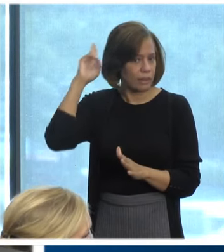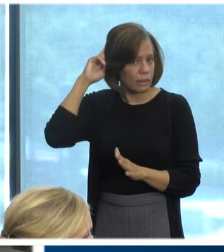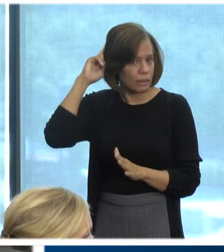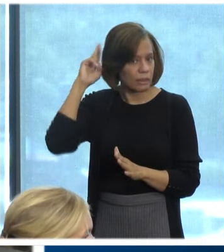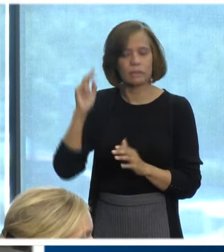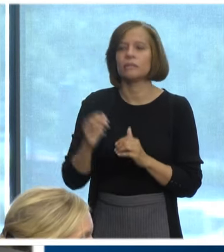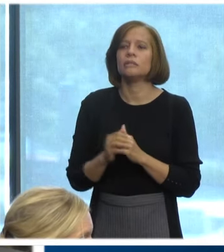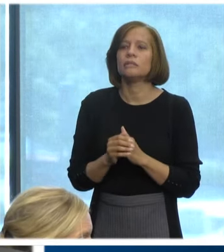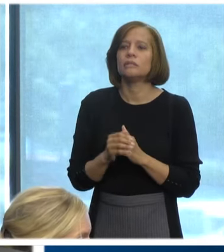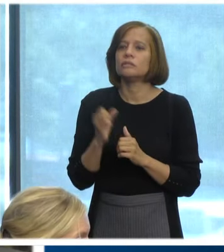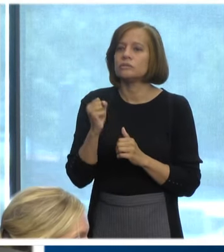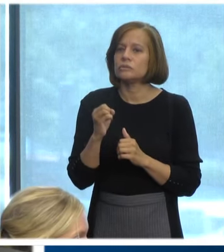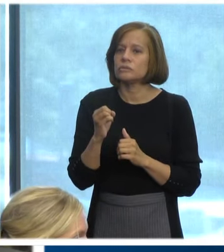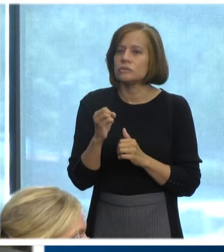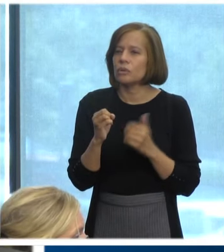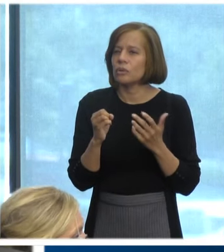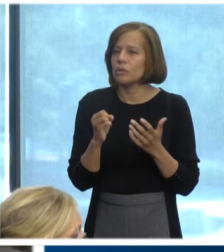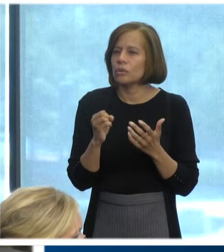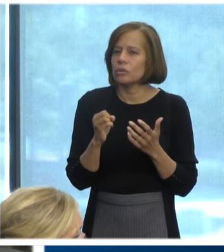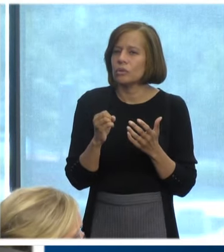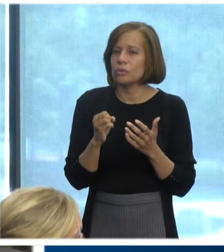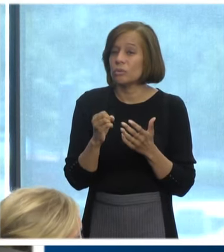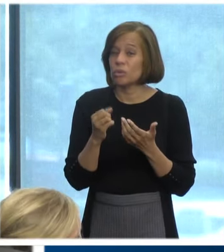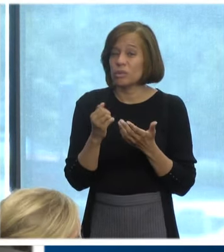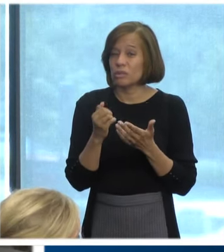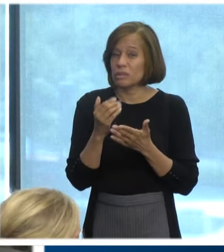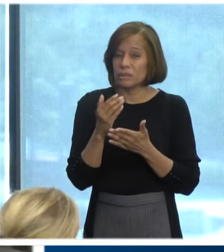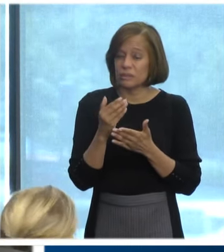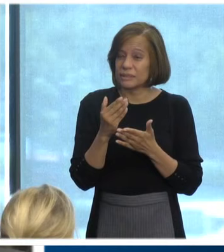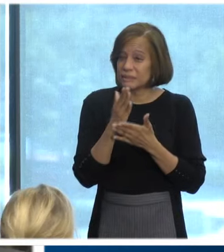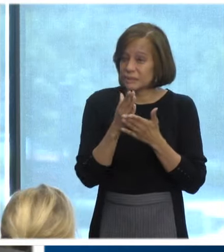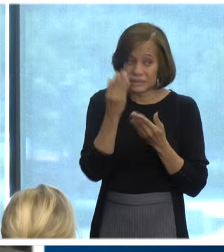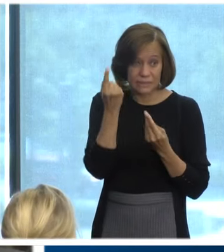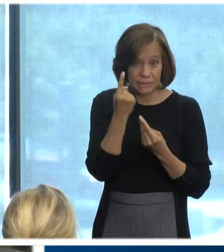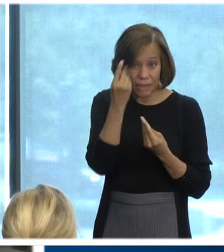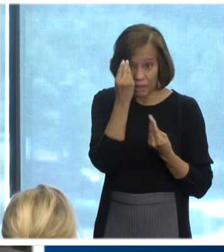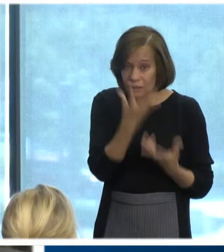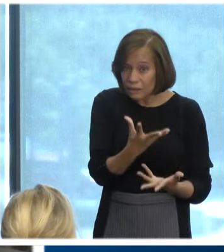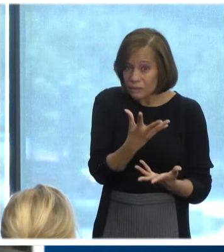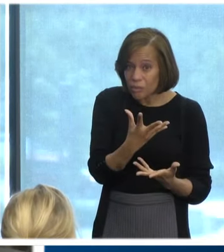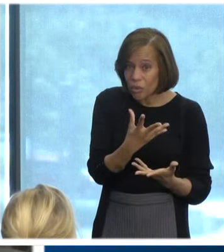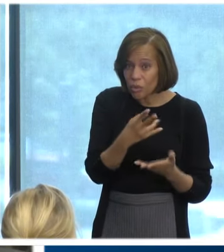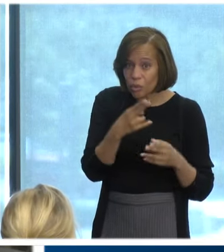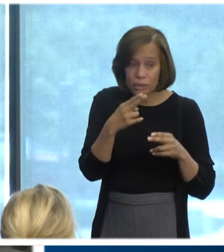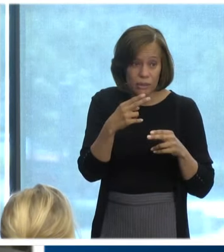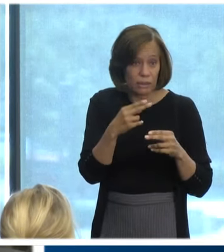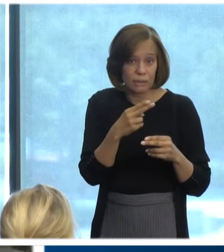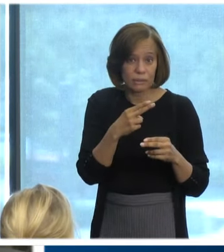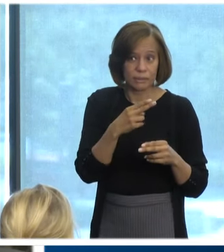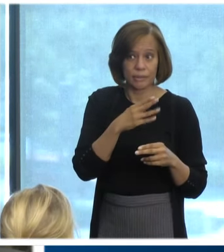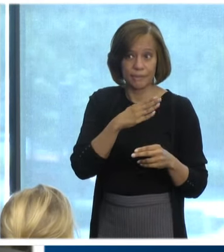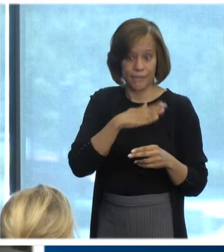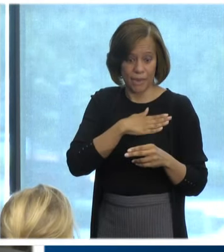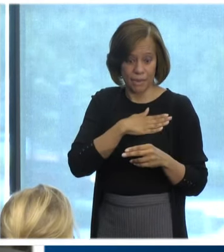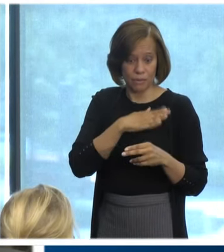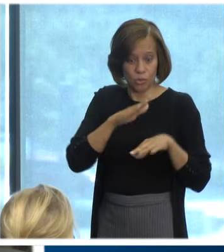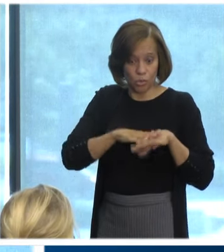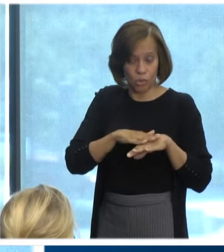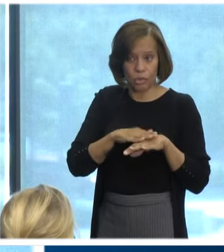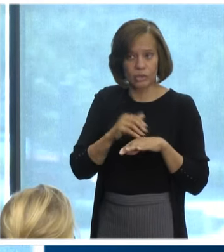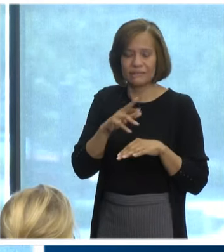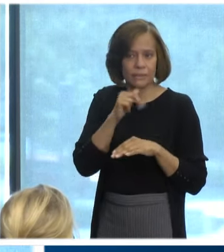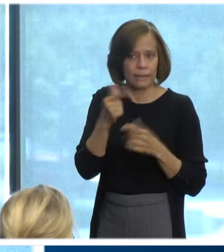Were officers told to have the badge number on them at all times during the protest, or when did that happen if it wasn't at the start? Yeah,